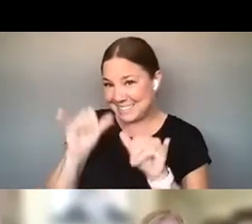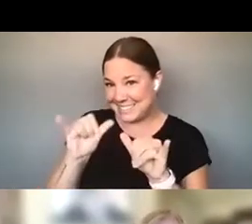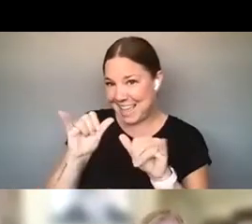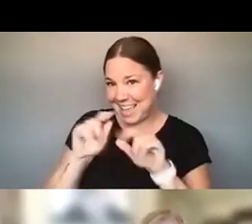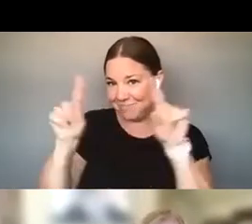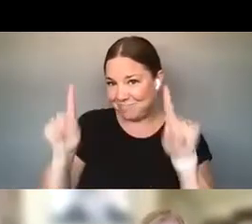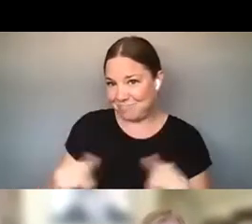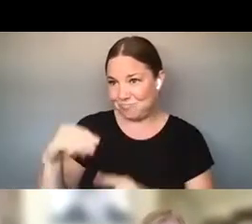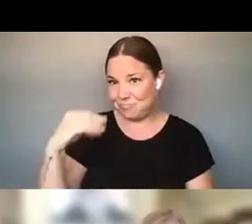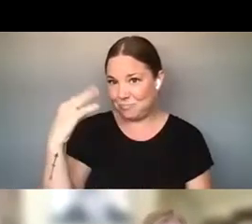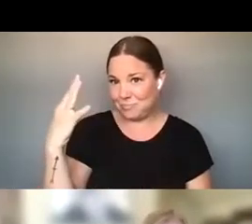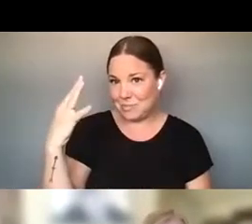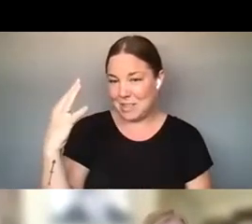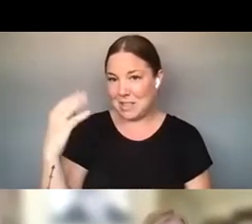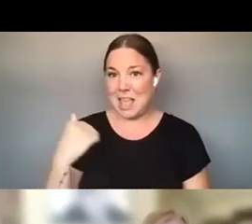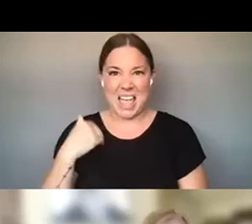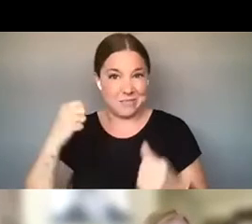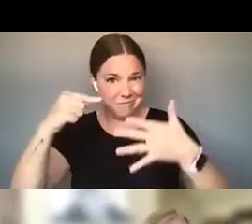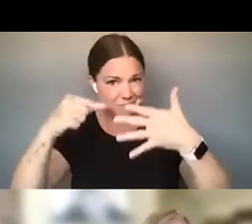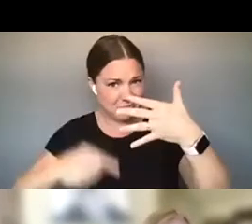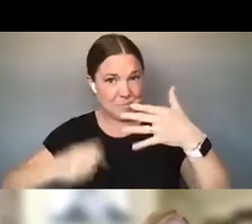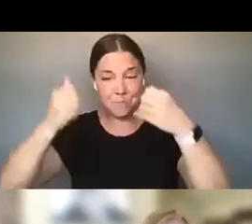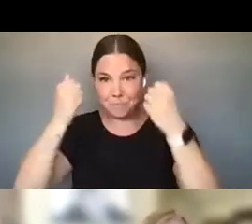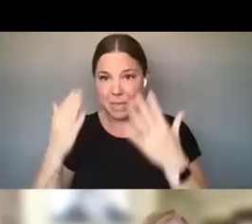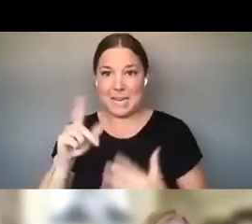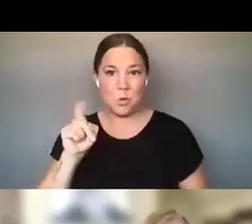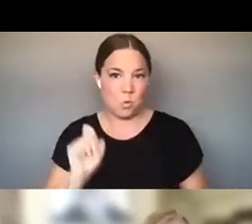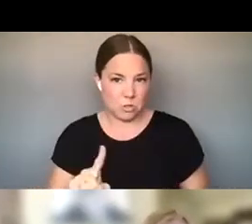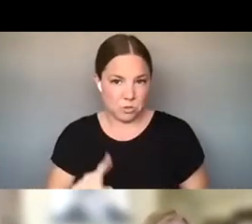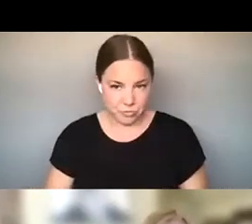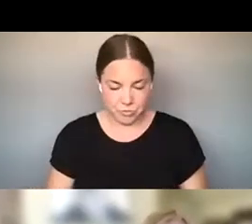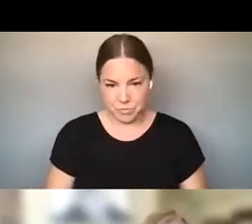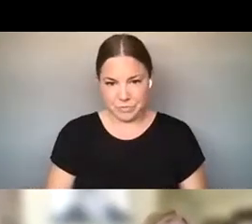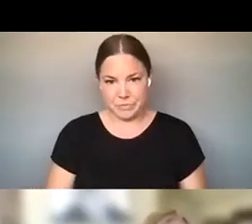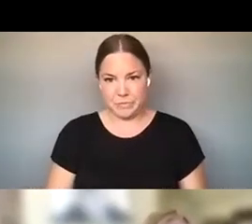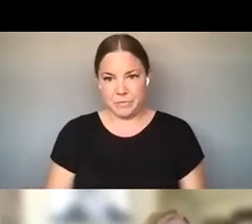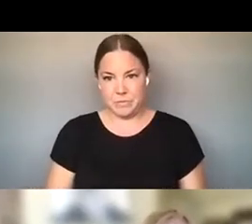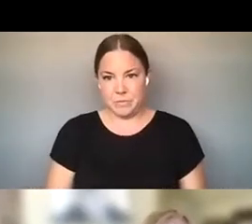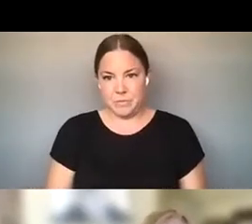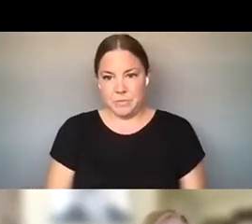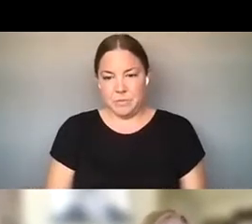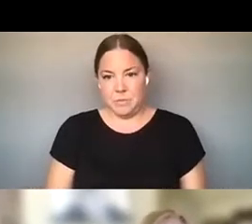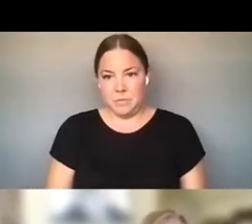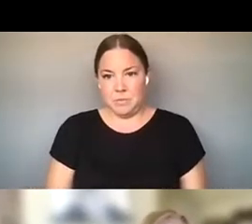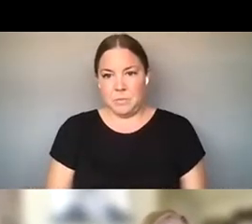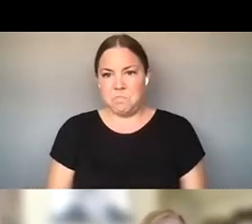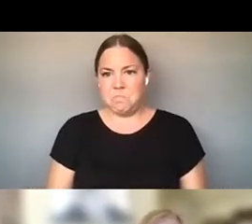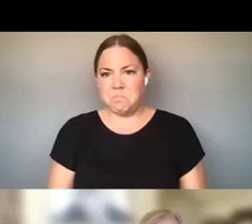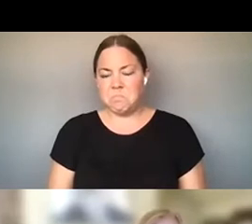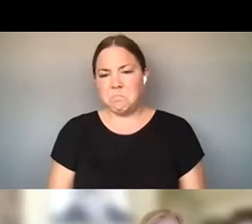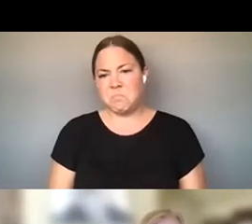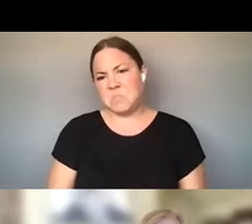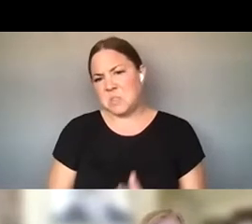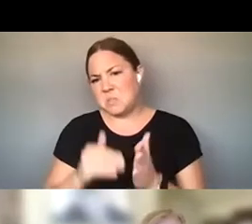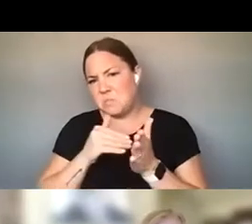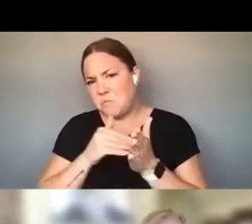we have a number of questions that have come in. And maybe even the most frequently asked question that I've seen